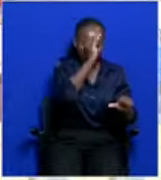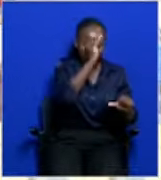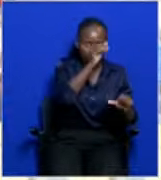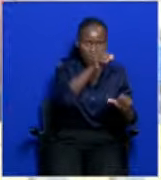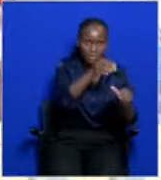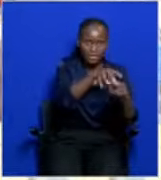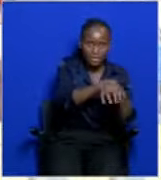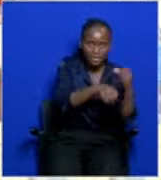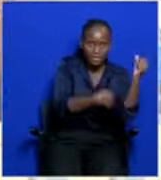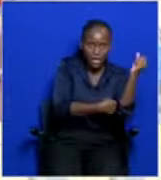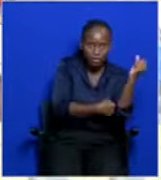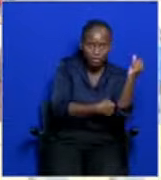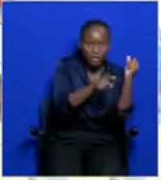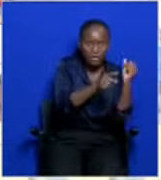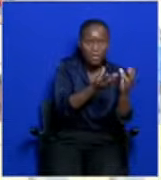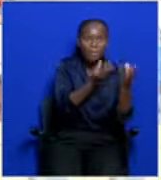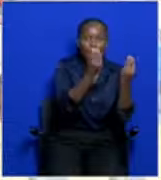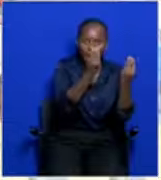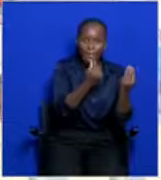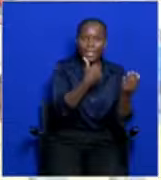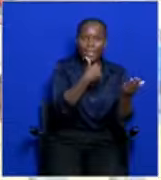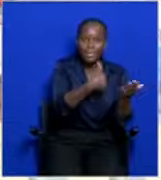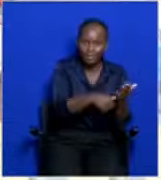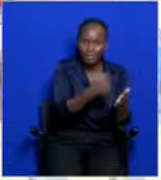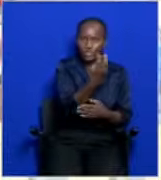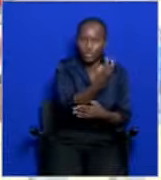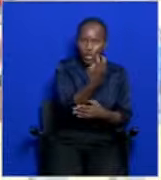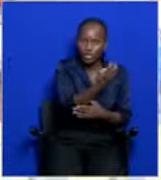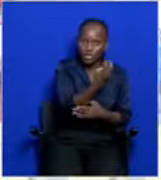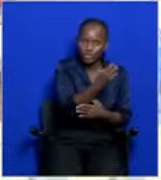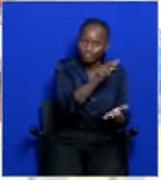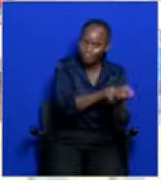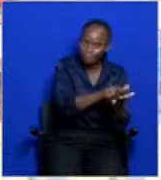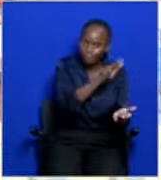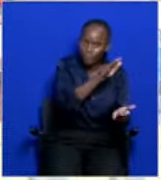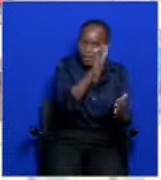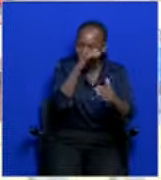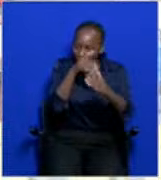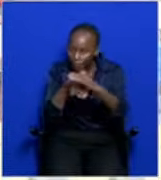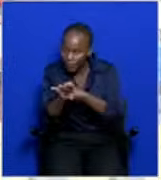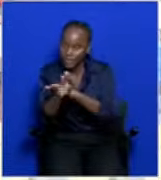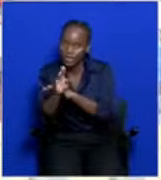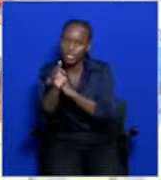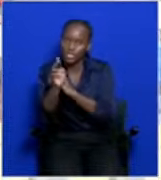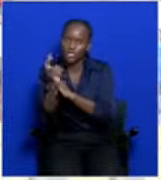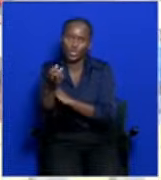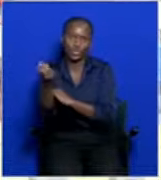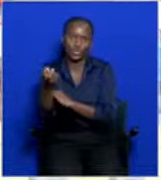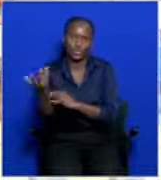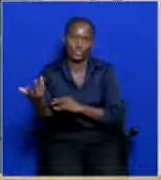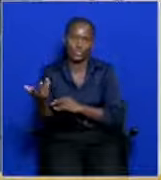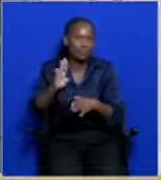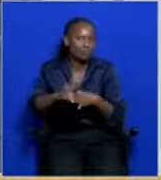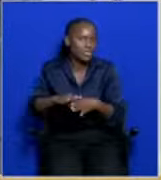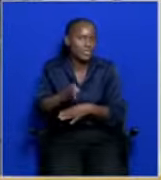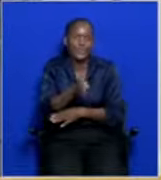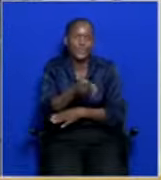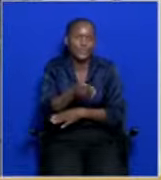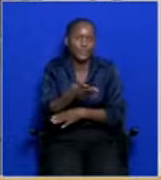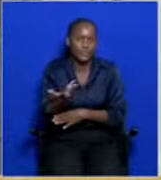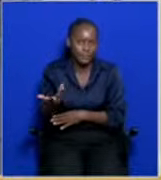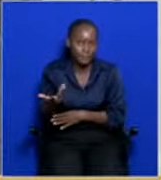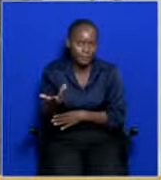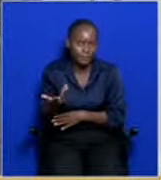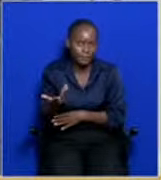said, objective facts that appear to be sufficient to ground a